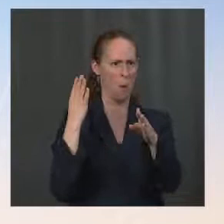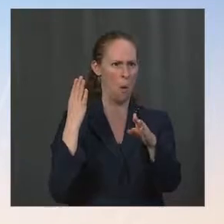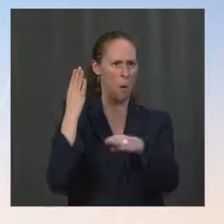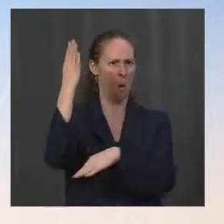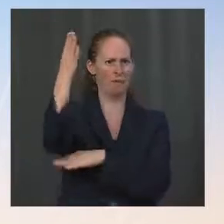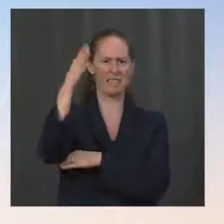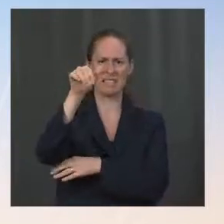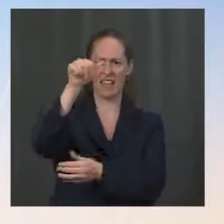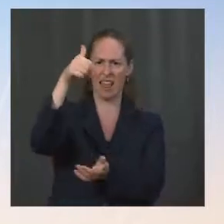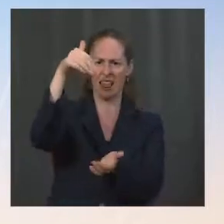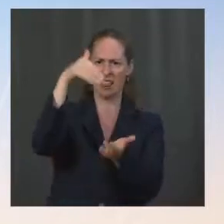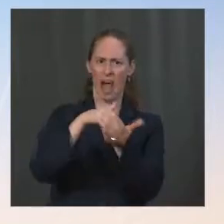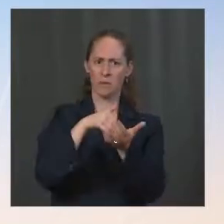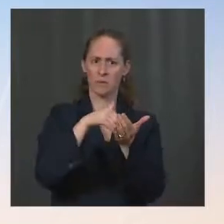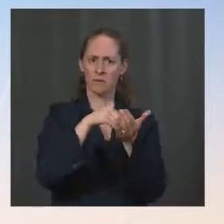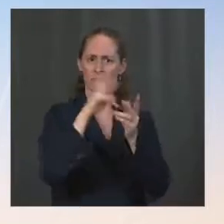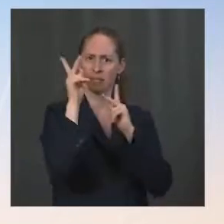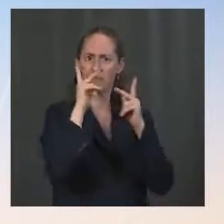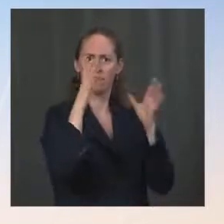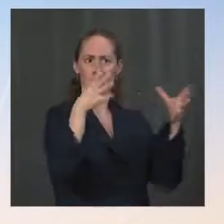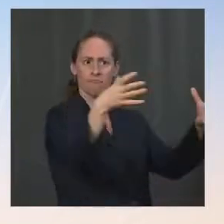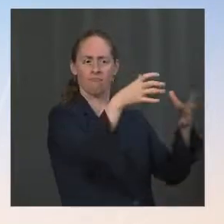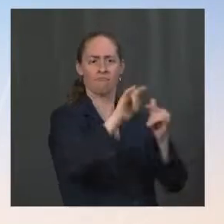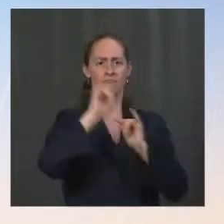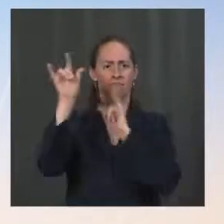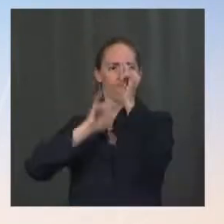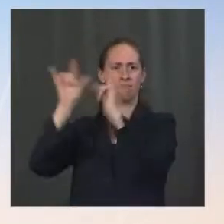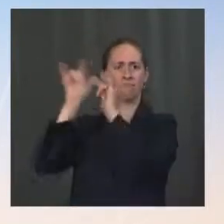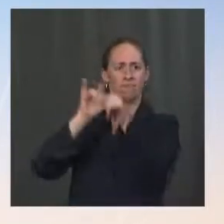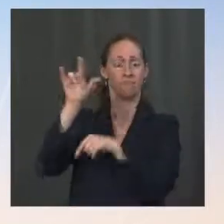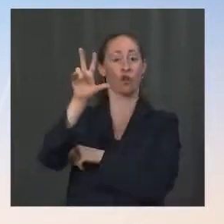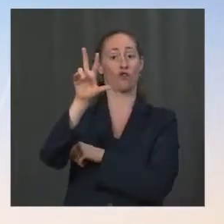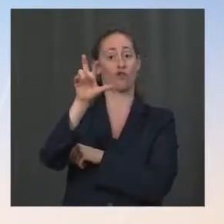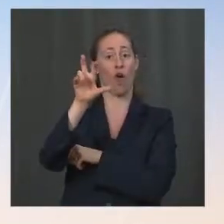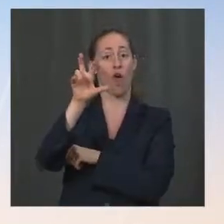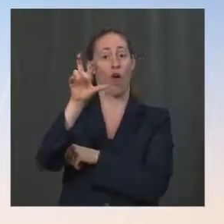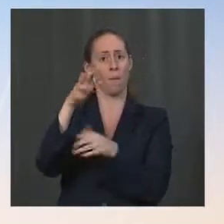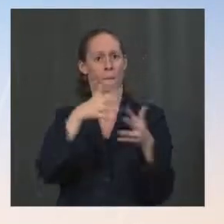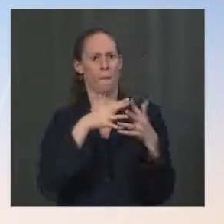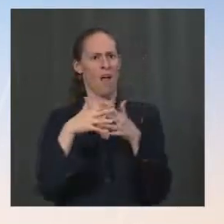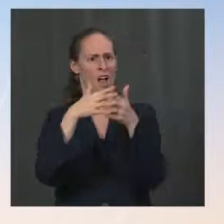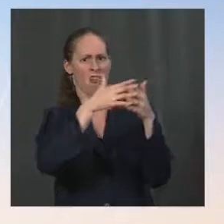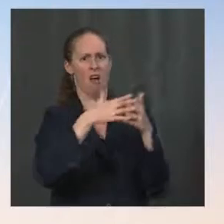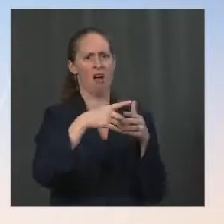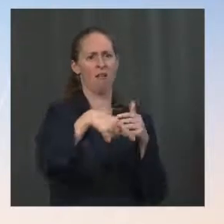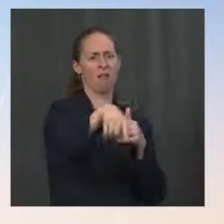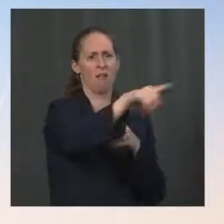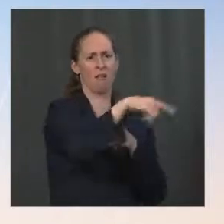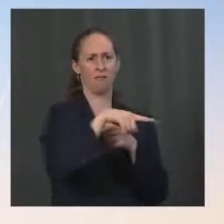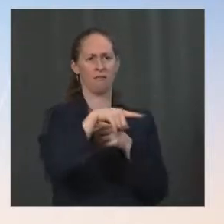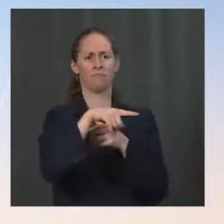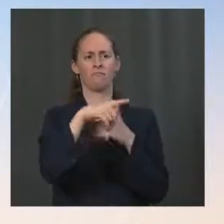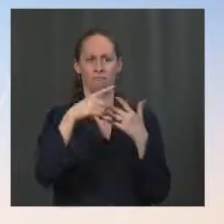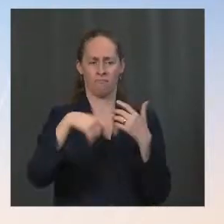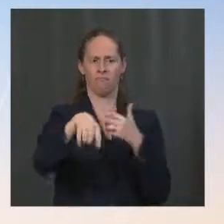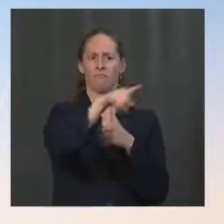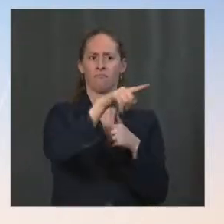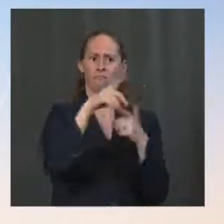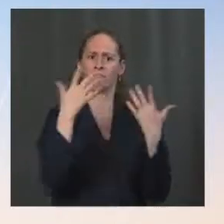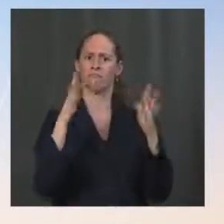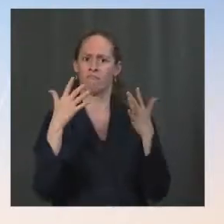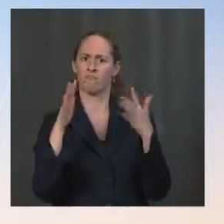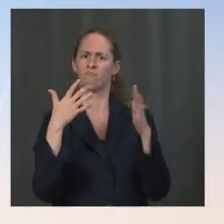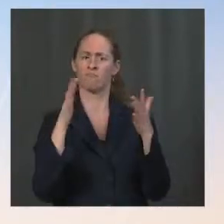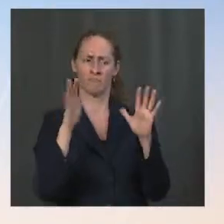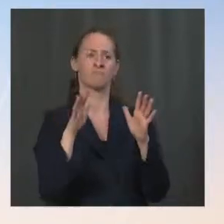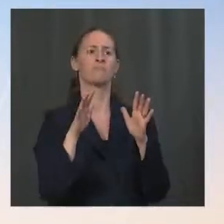that, people out. Just over 300 of them were American citizens. Passport holders, I should say. Obviously, the rest of the people were